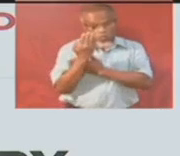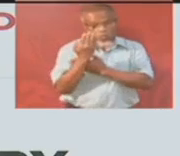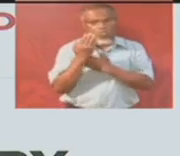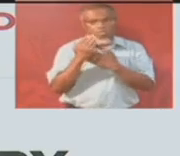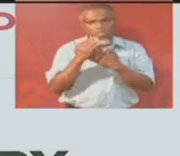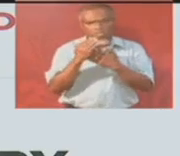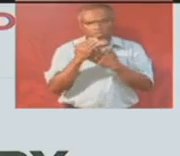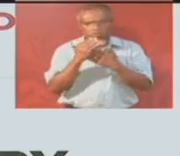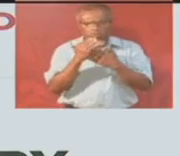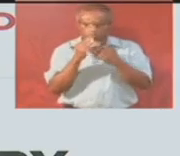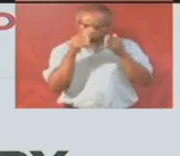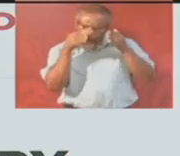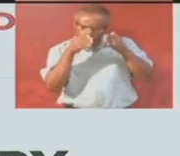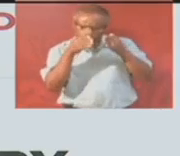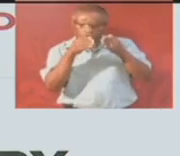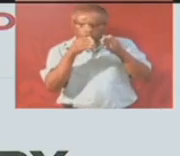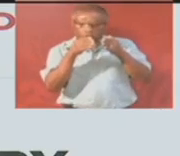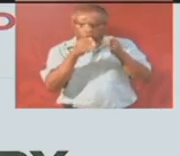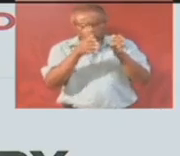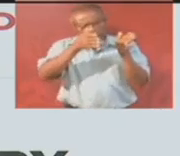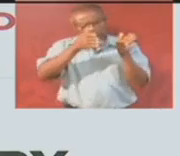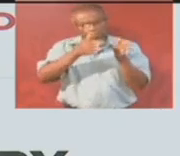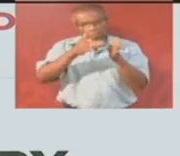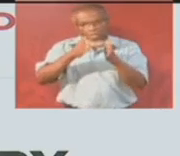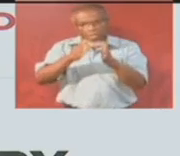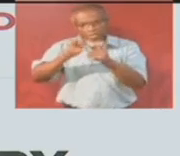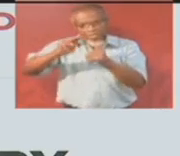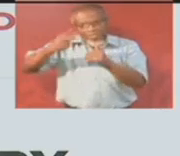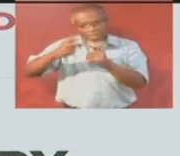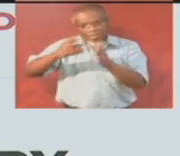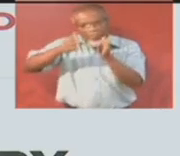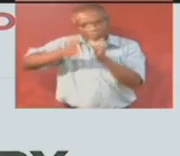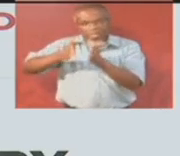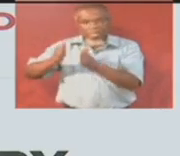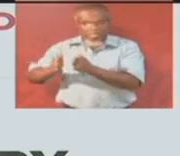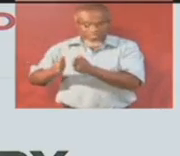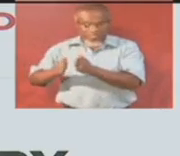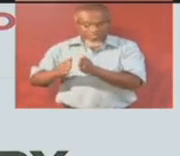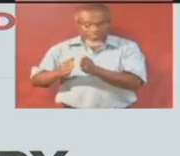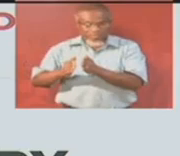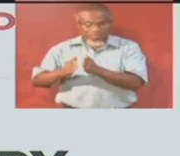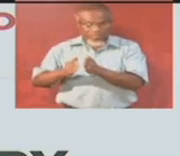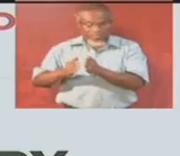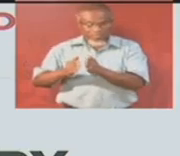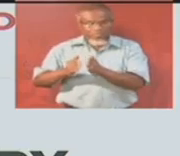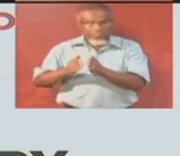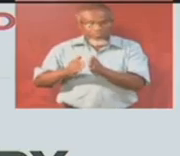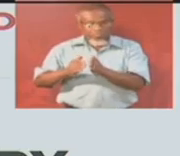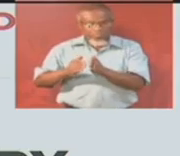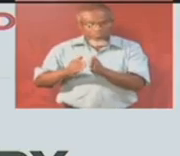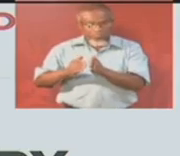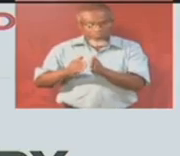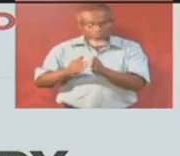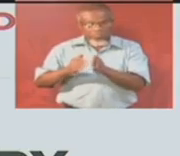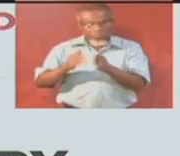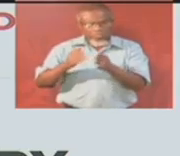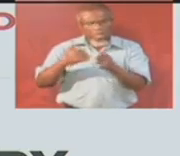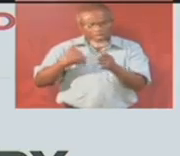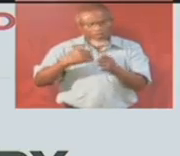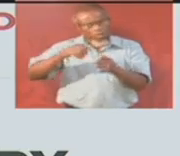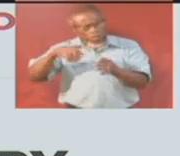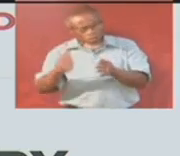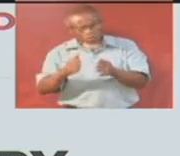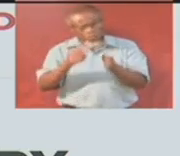about Plan B. Yes, we do have a Plan B and we have a Plan C. Currently in Coover,